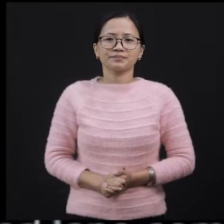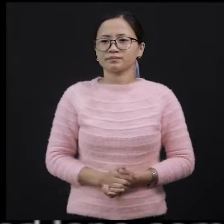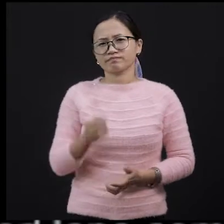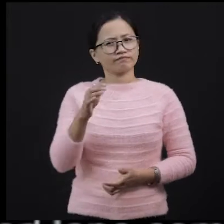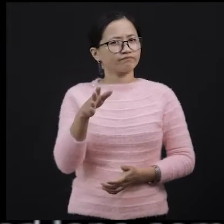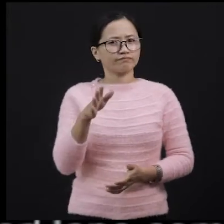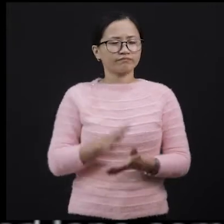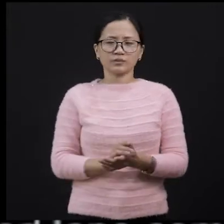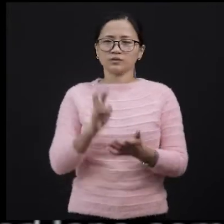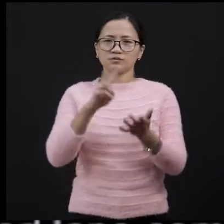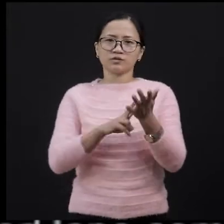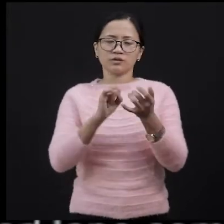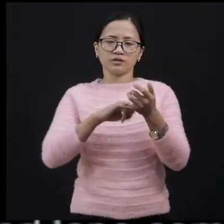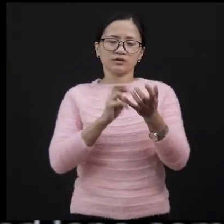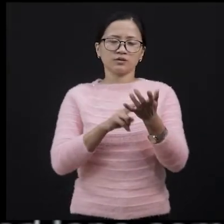nothing would be visible.